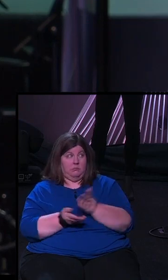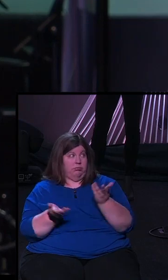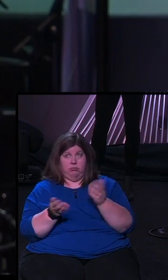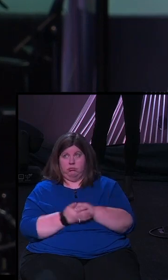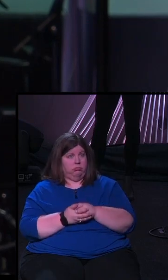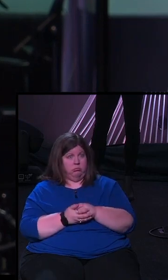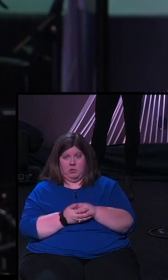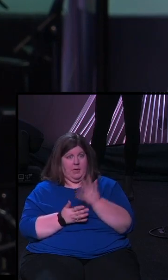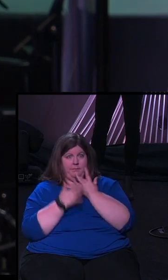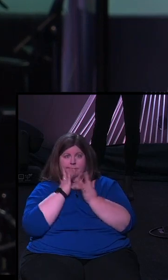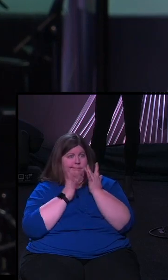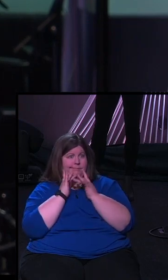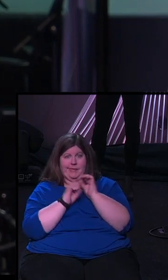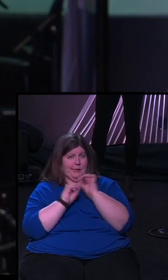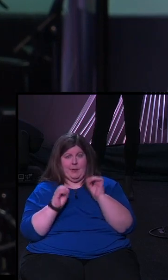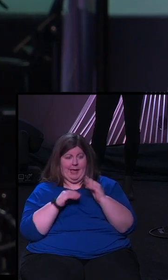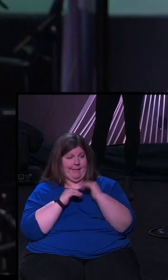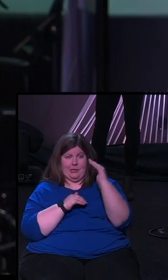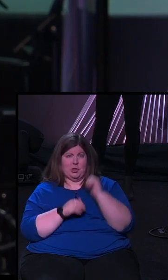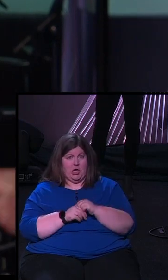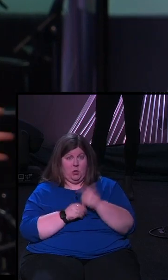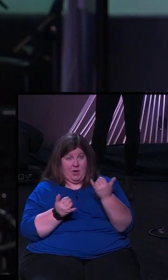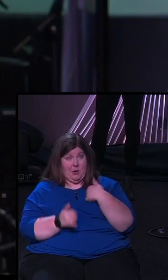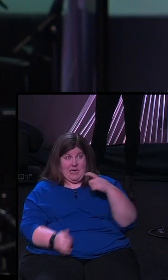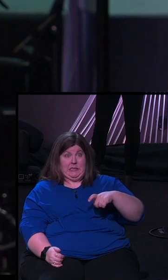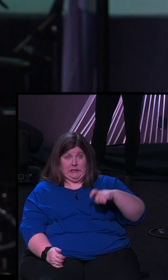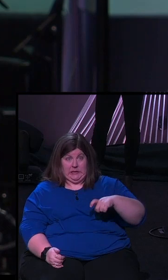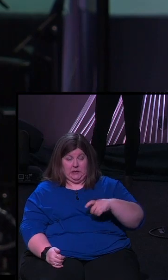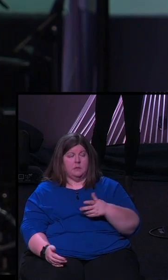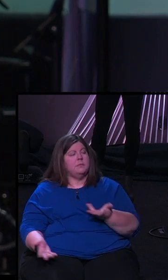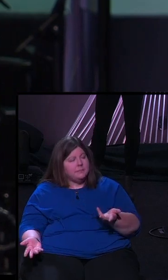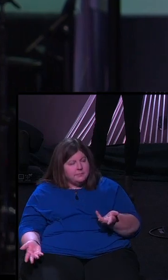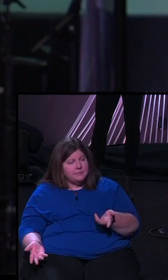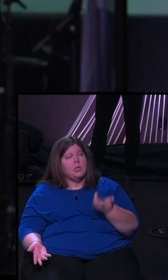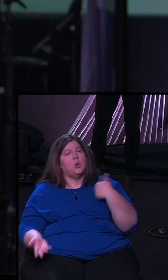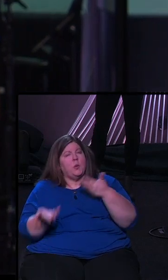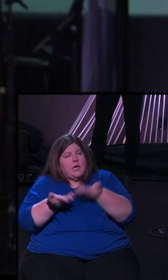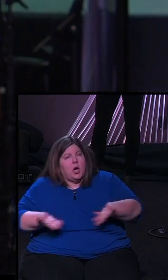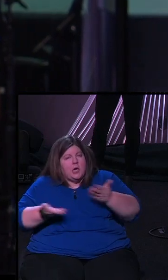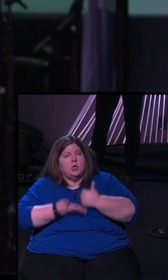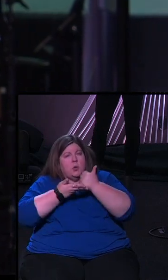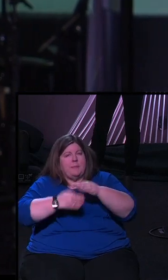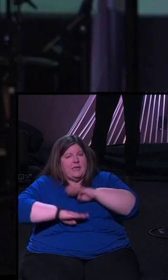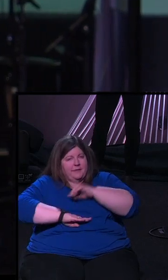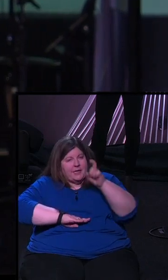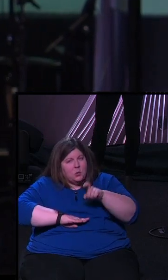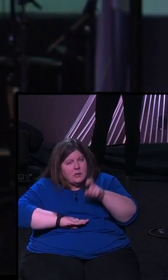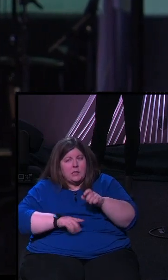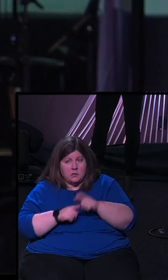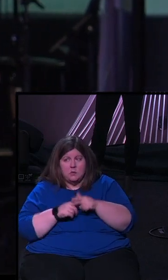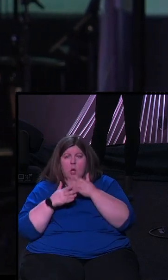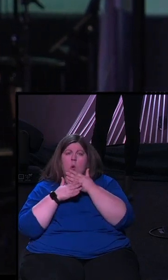extra. I just don't. Right now I'm in need. We exist to help meet those needs. So share it with us. Share it with somebody